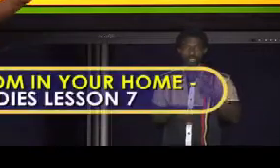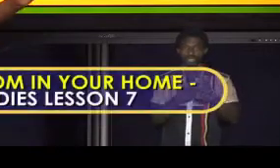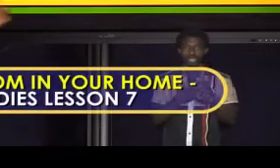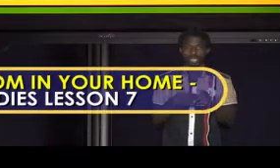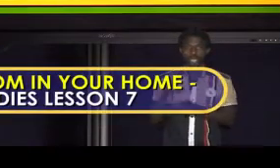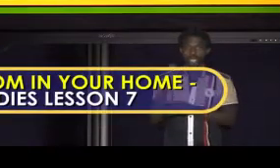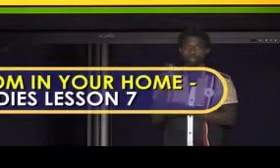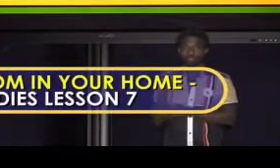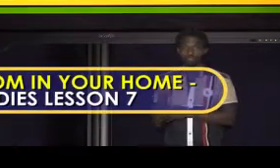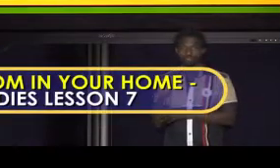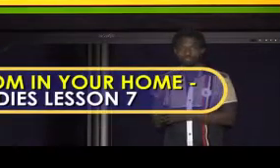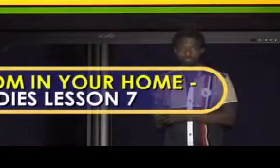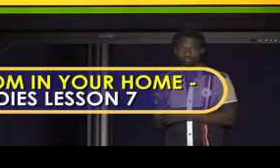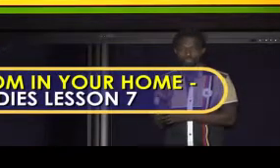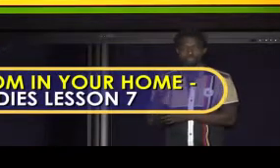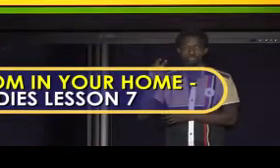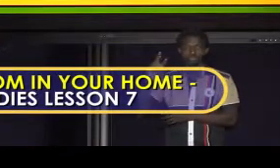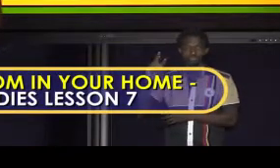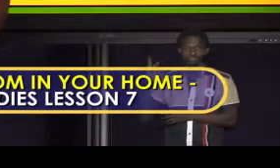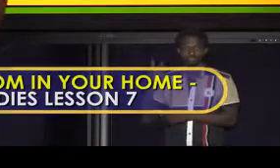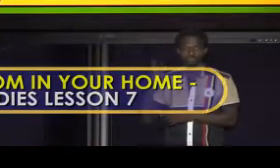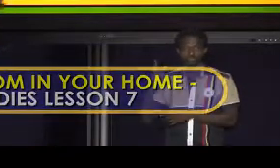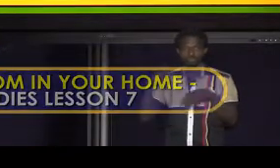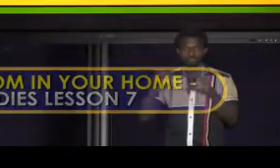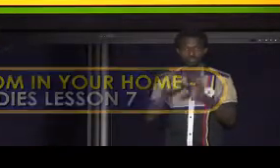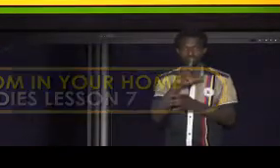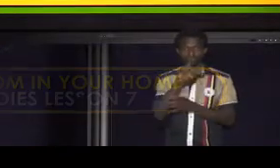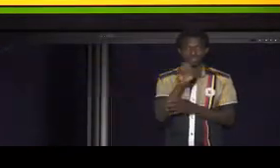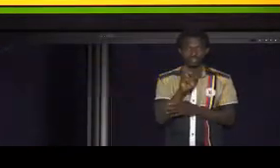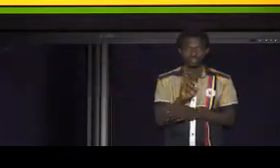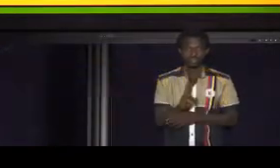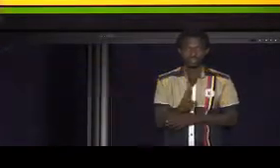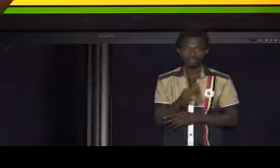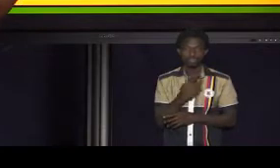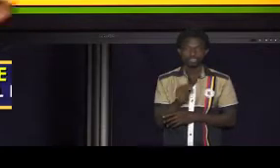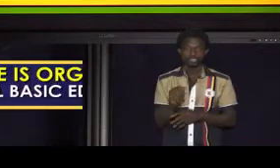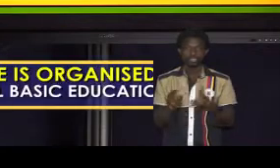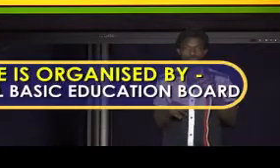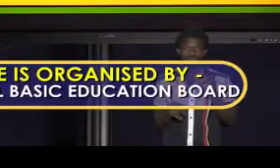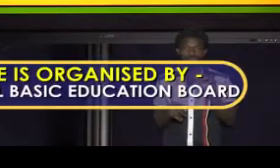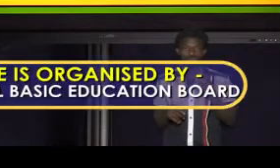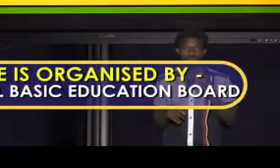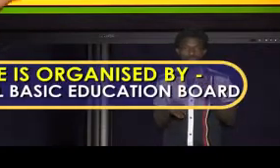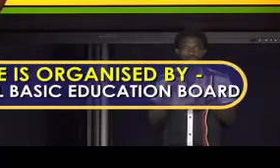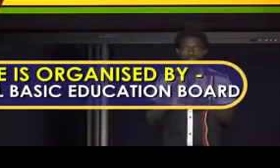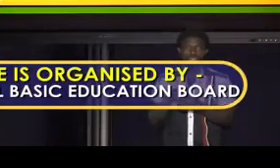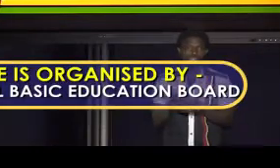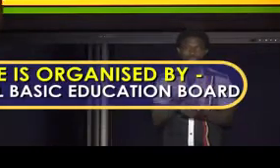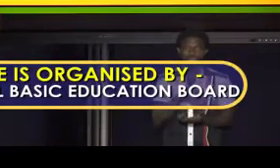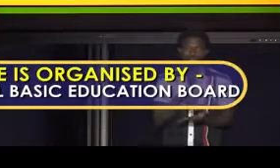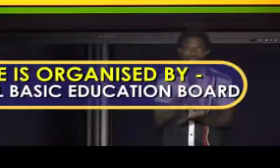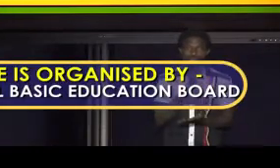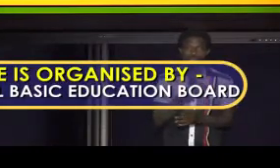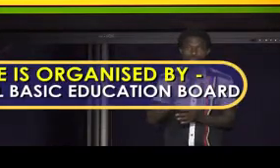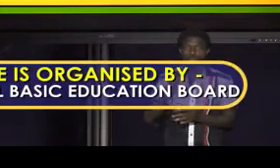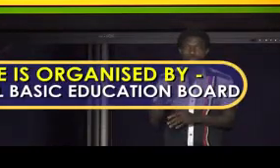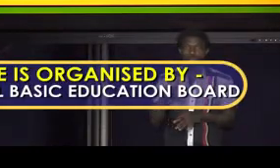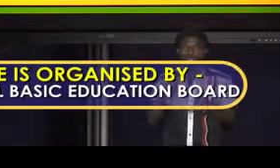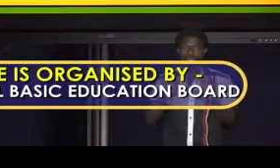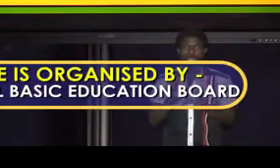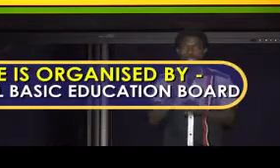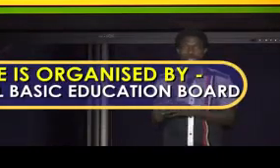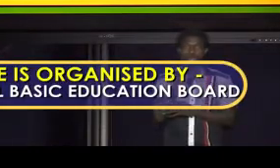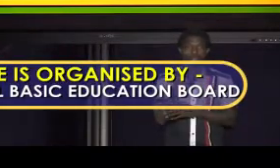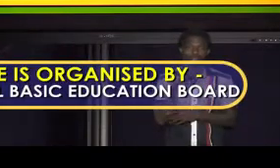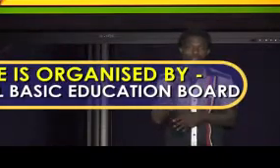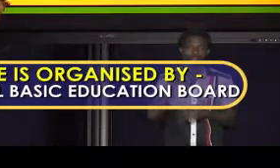effort. The second class lever, that's the load is always in the middle, and the third class lever, the effort is always